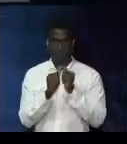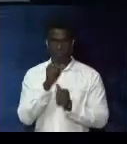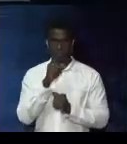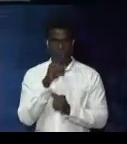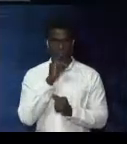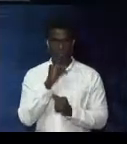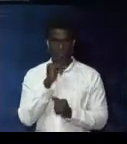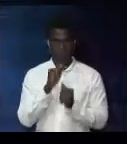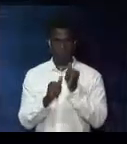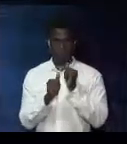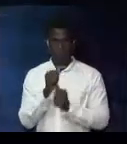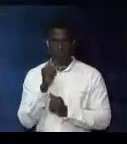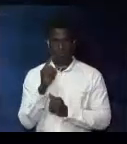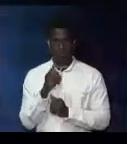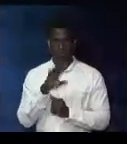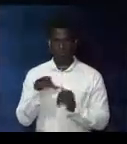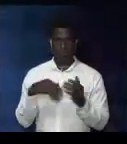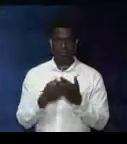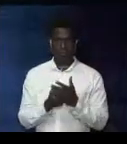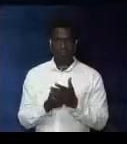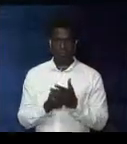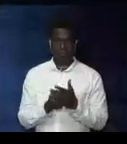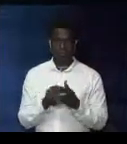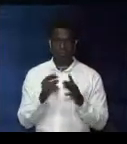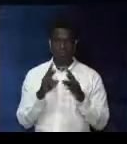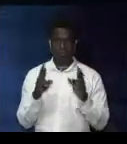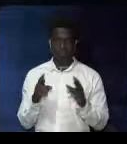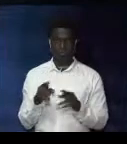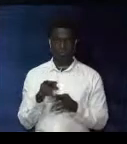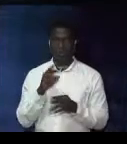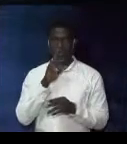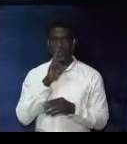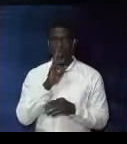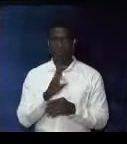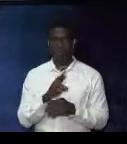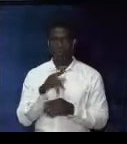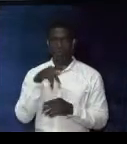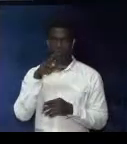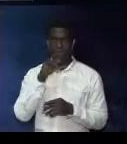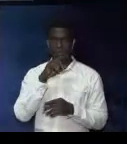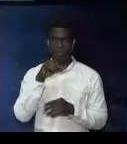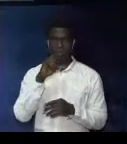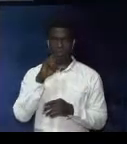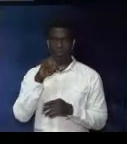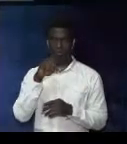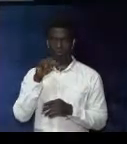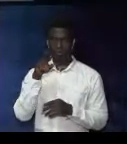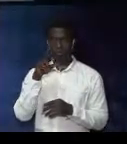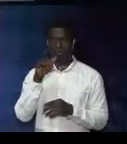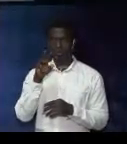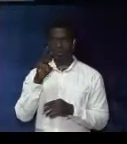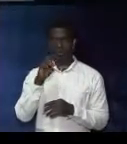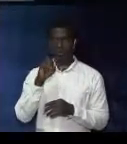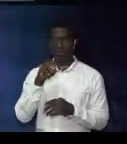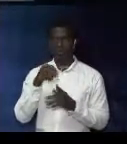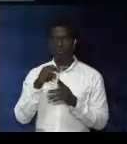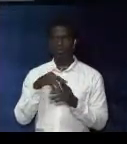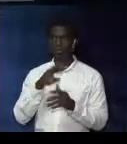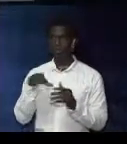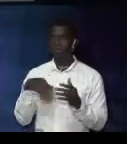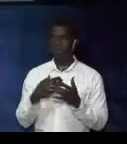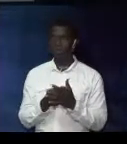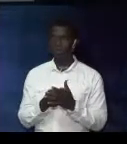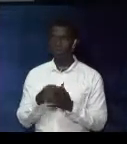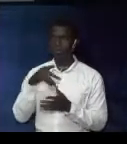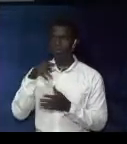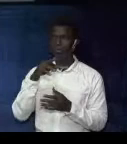which one is which one? All rectangles are parallelograms, or all parallelograms are rectangles,